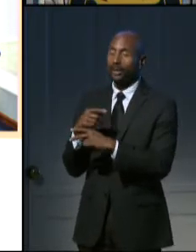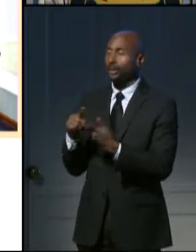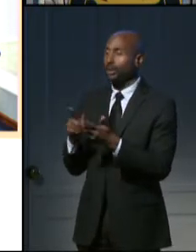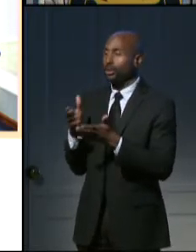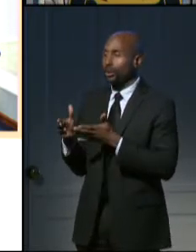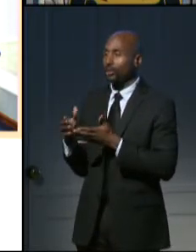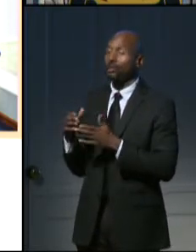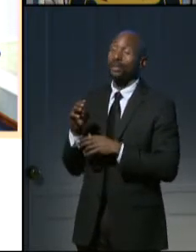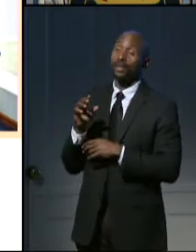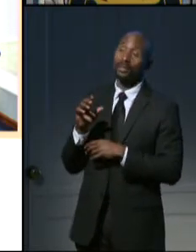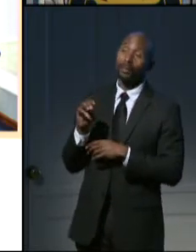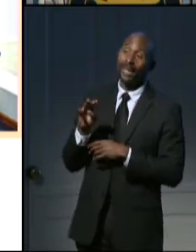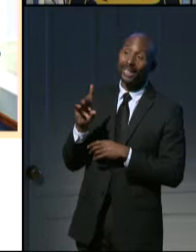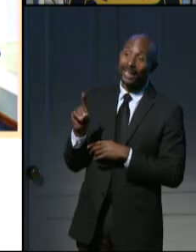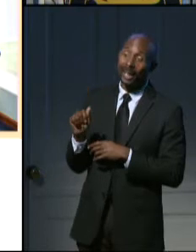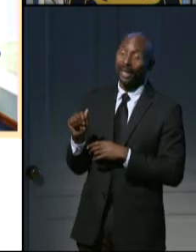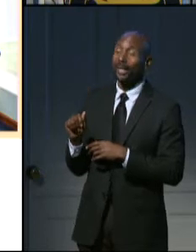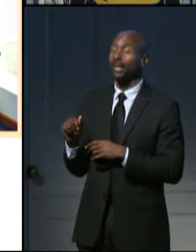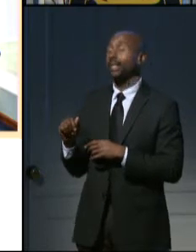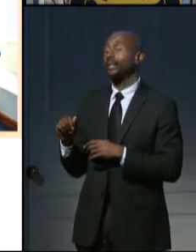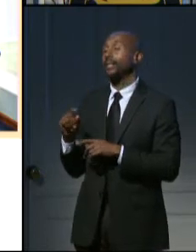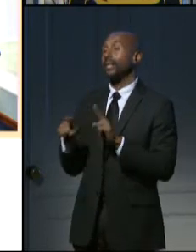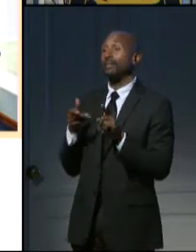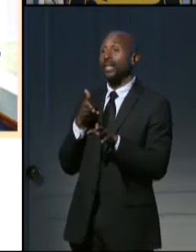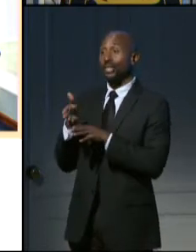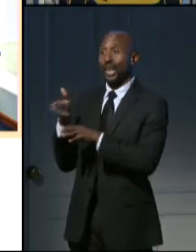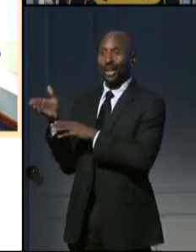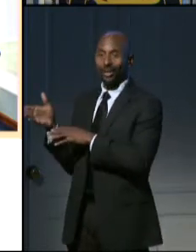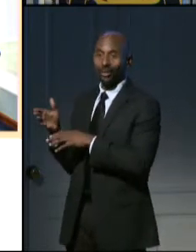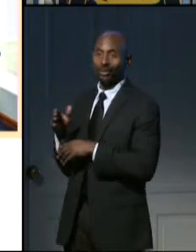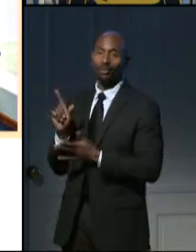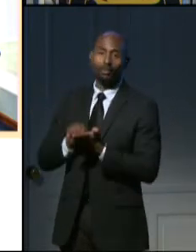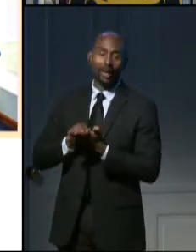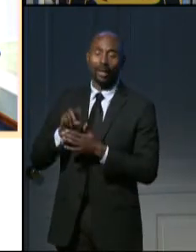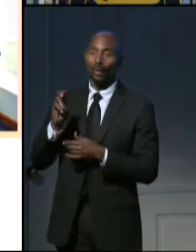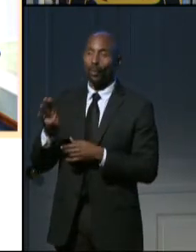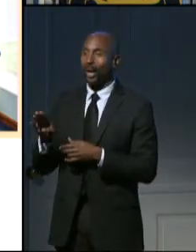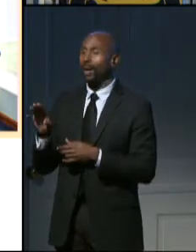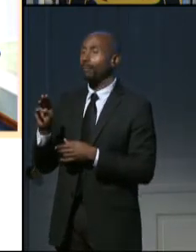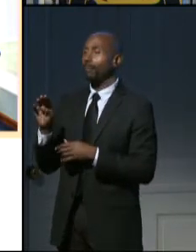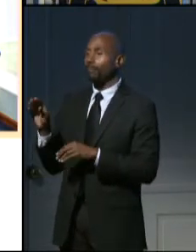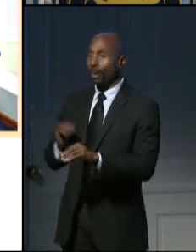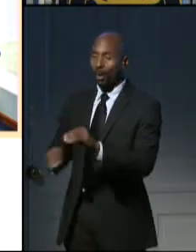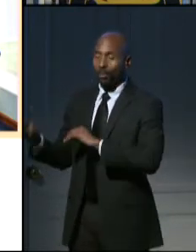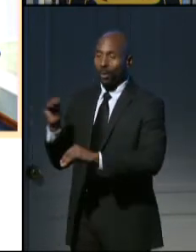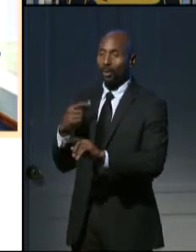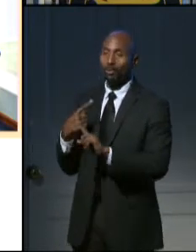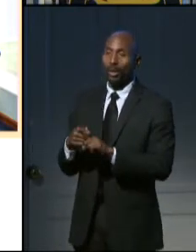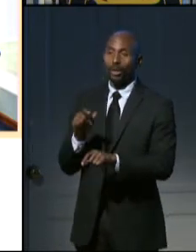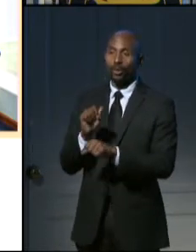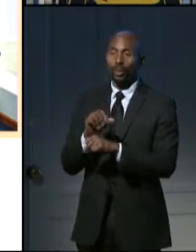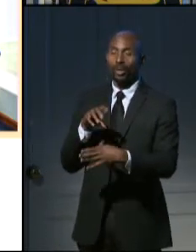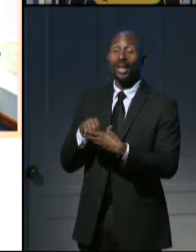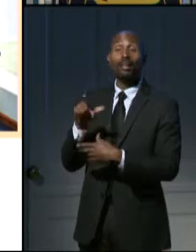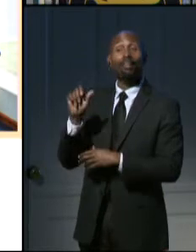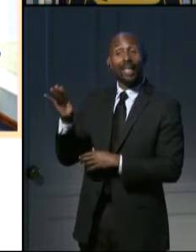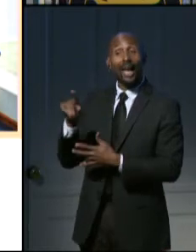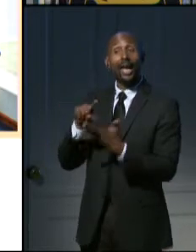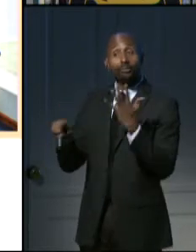channels, including print, web, mobile, and well, now even virtual and immersive through the work in the labs,